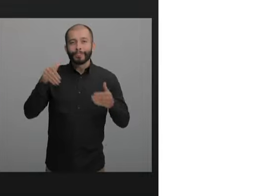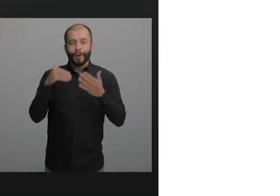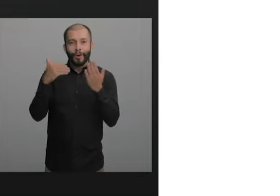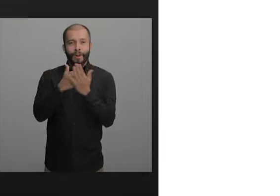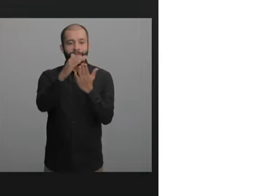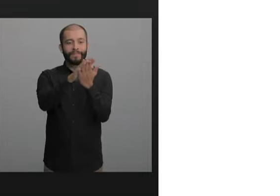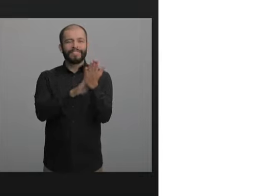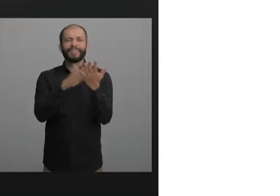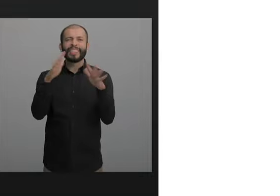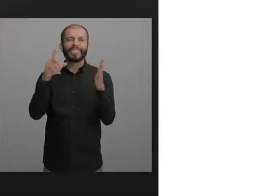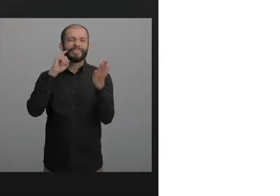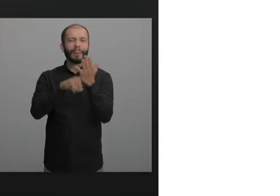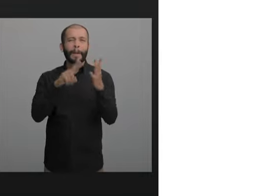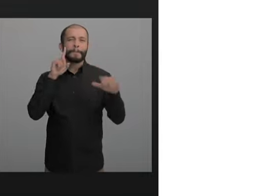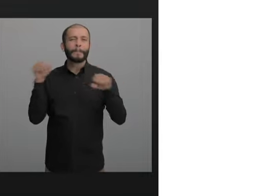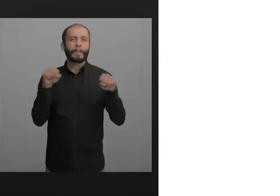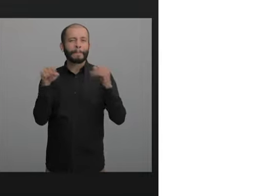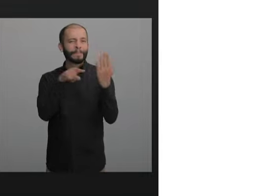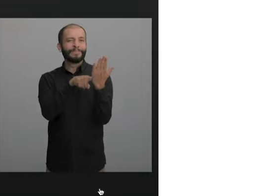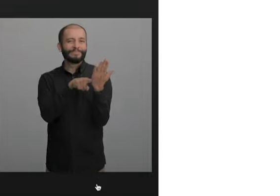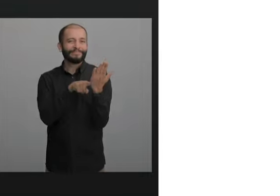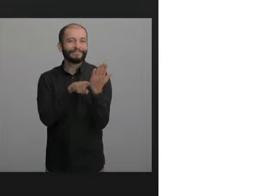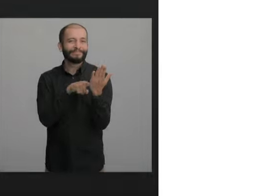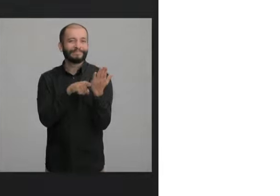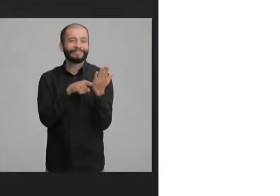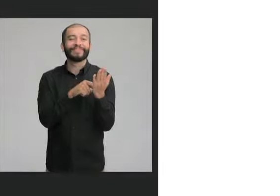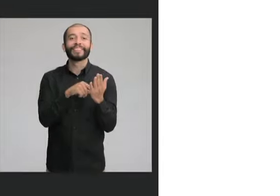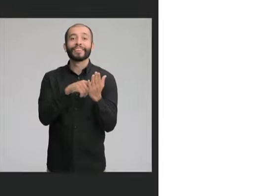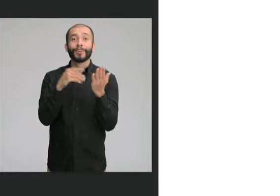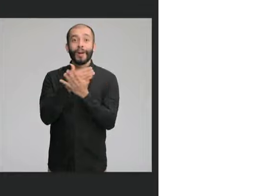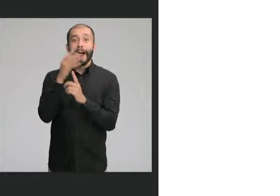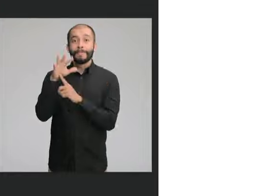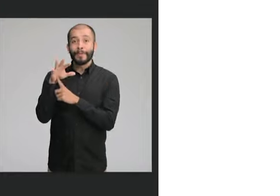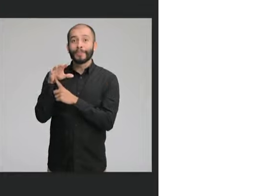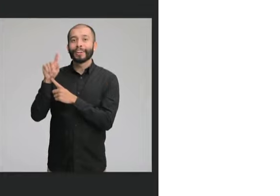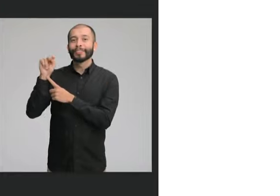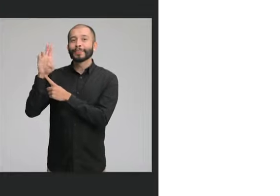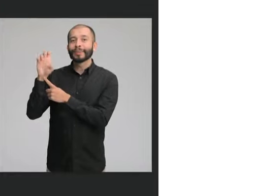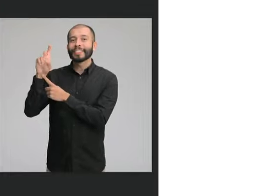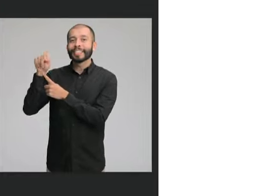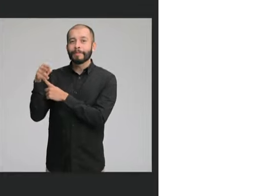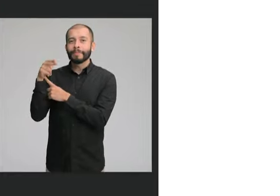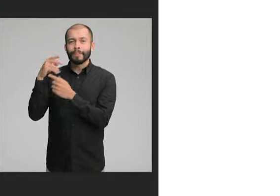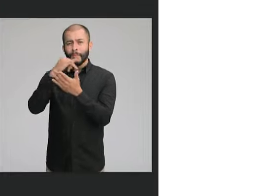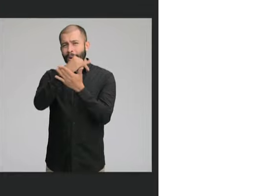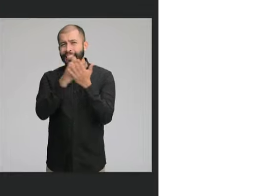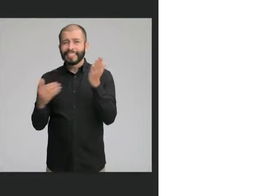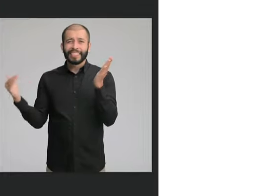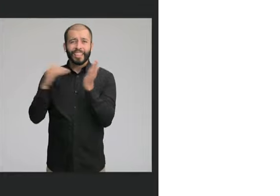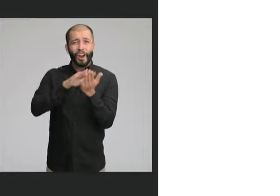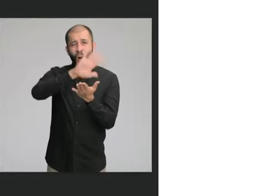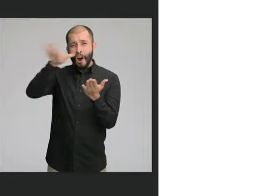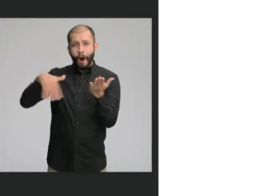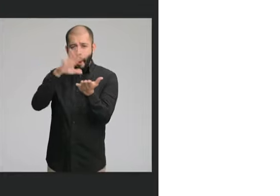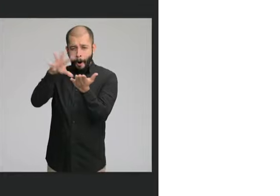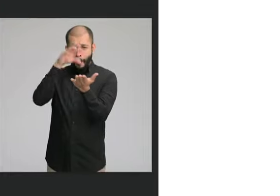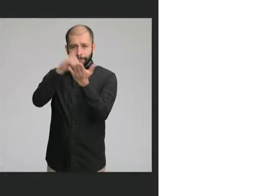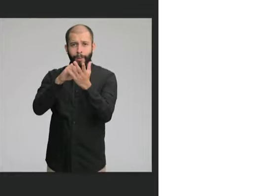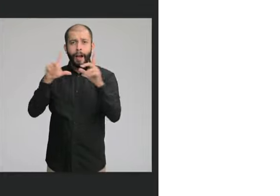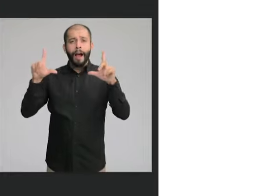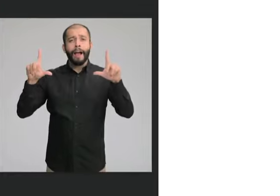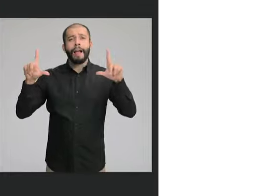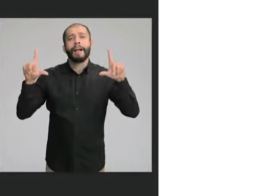colors. We got that. We got the colors. Front design that is sure to become iconic. It starts with the new TrueDepth camera. We redesigned all components to fit into a